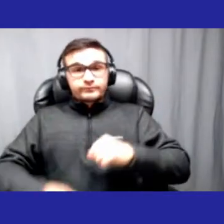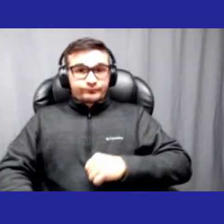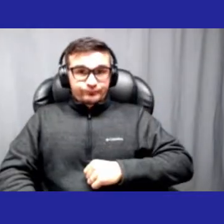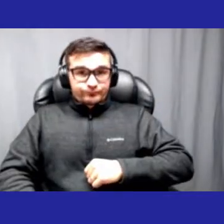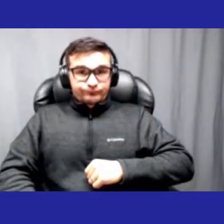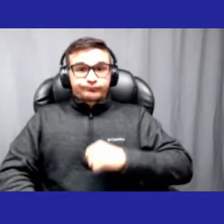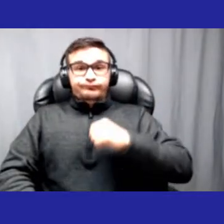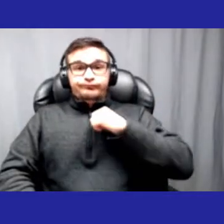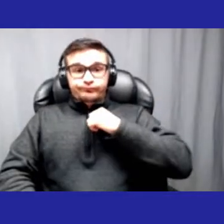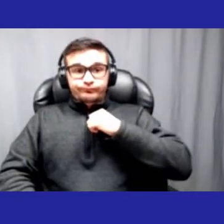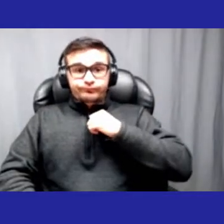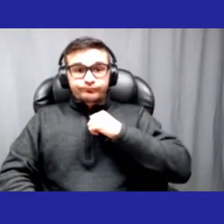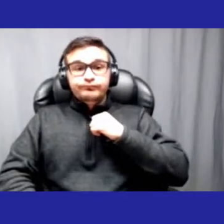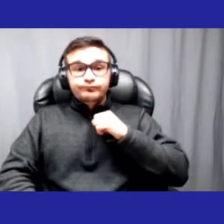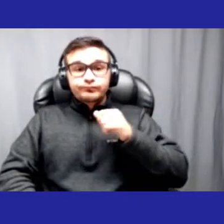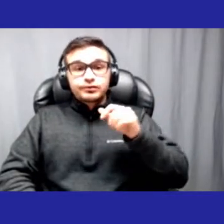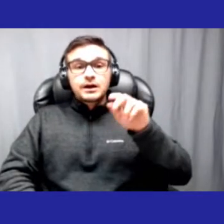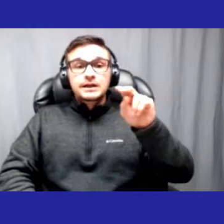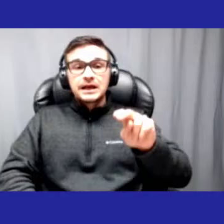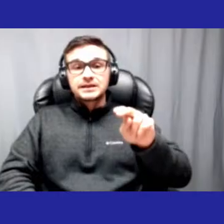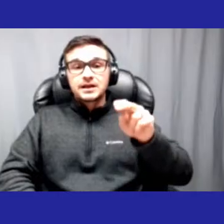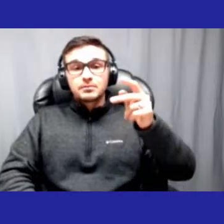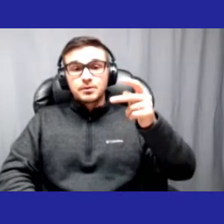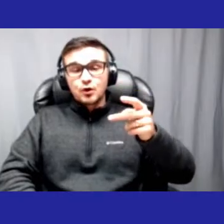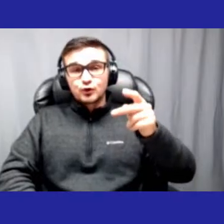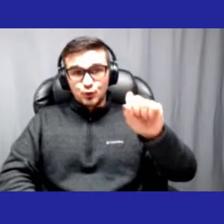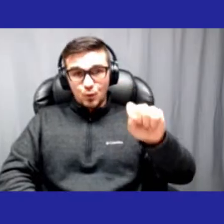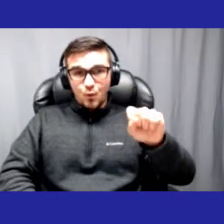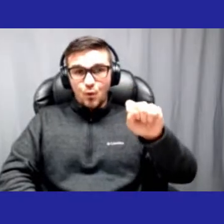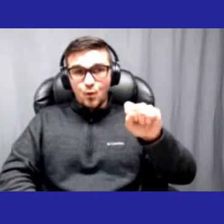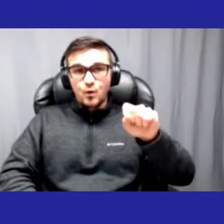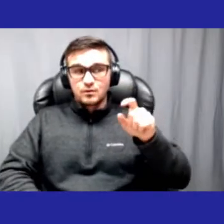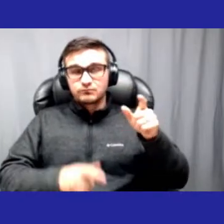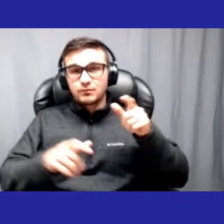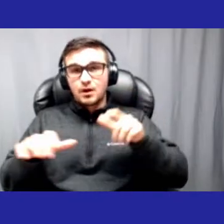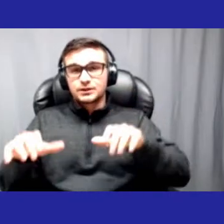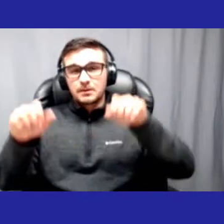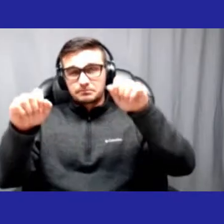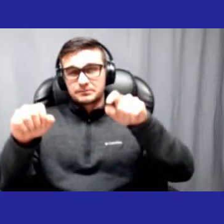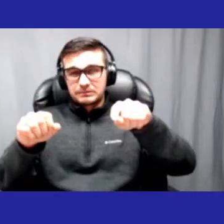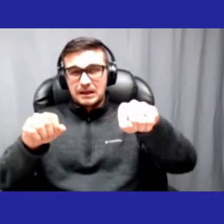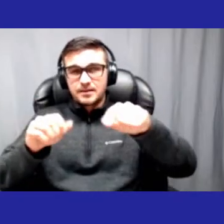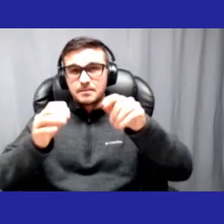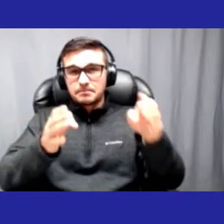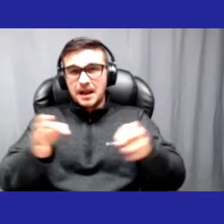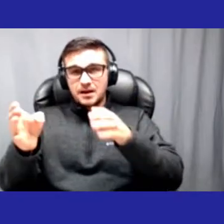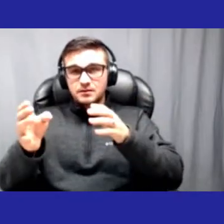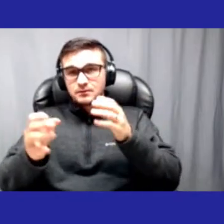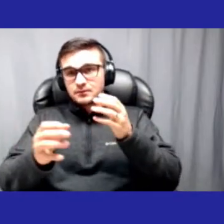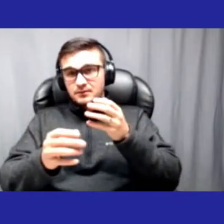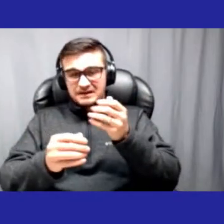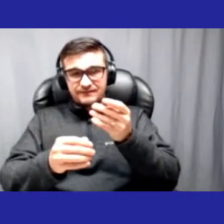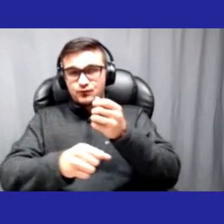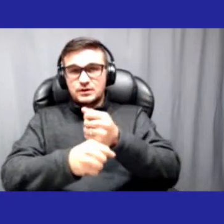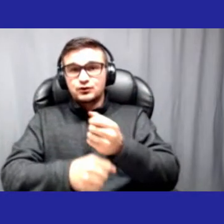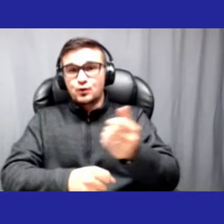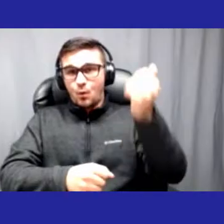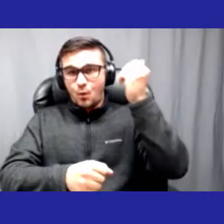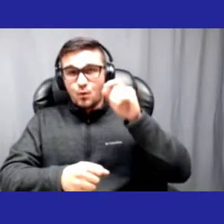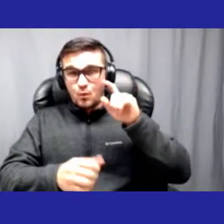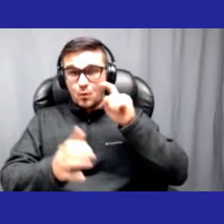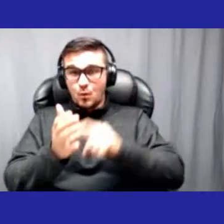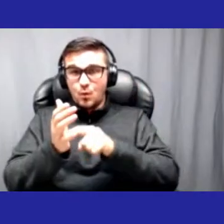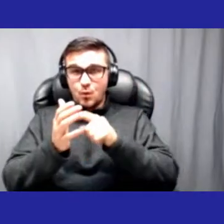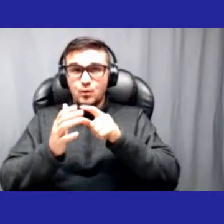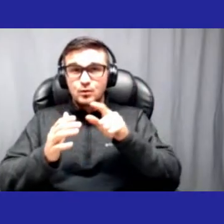score is something that the plan adopted several years ago, and you can see the evolution. And you